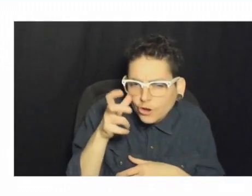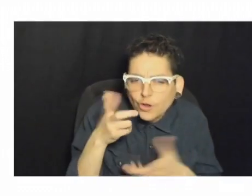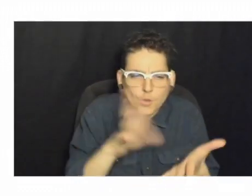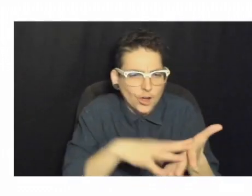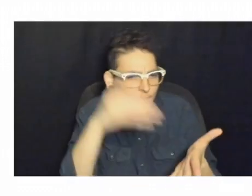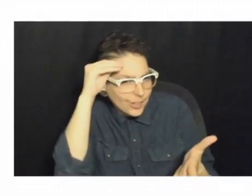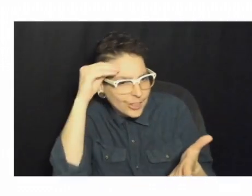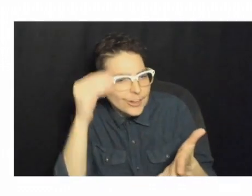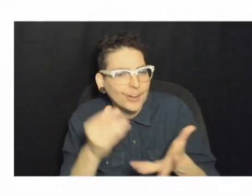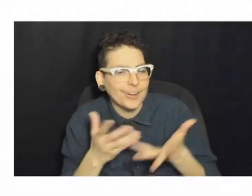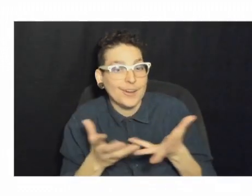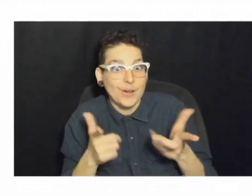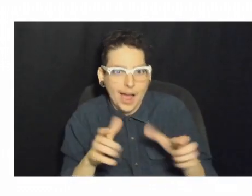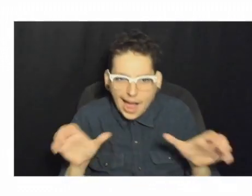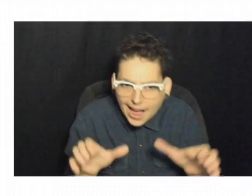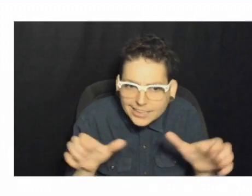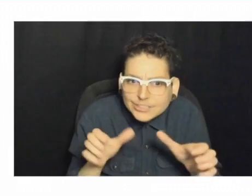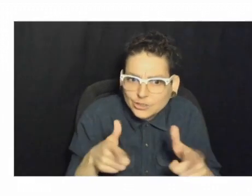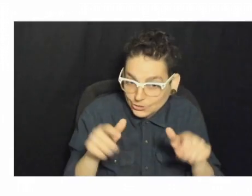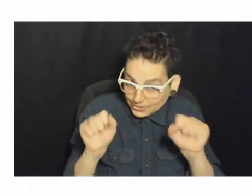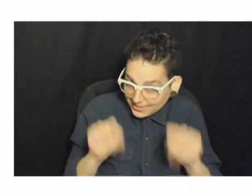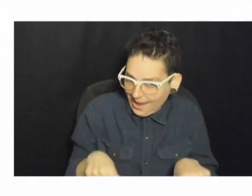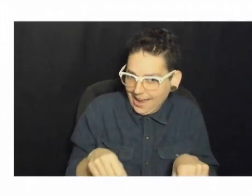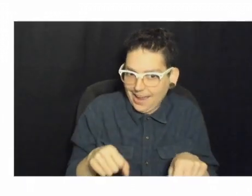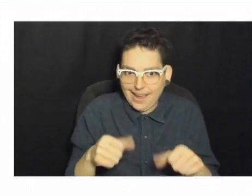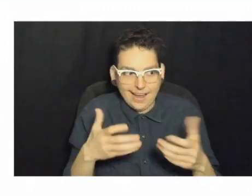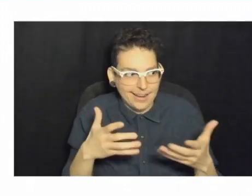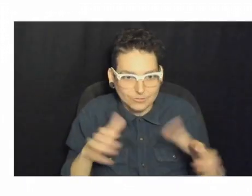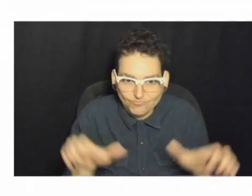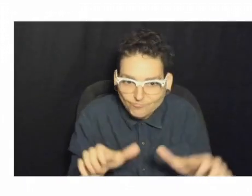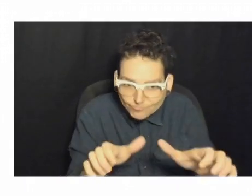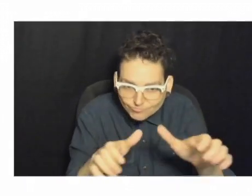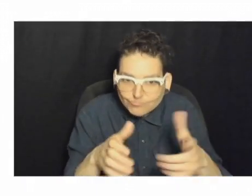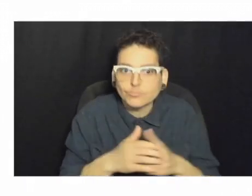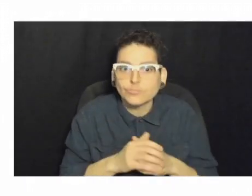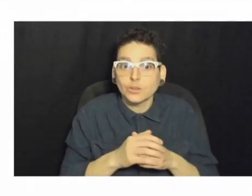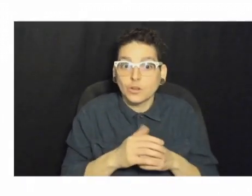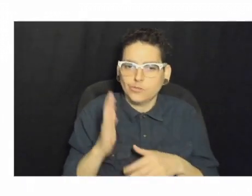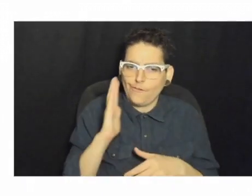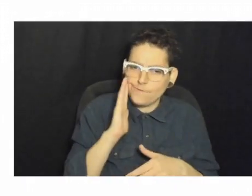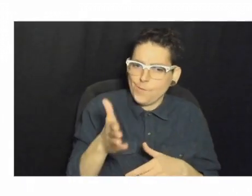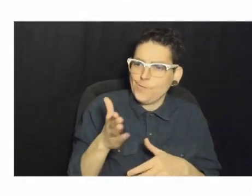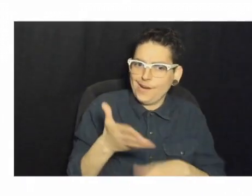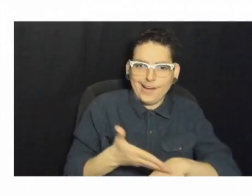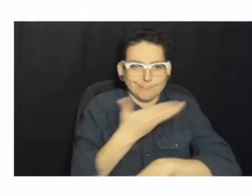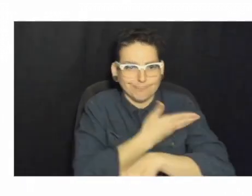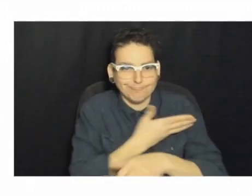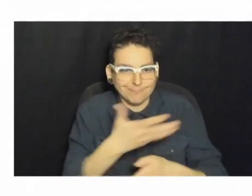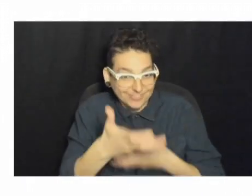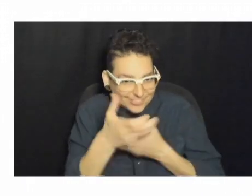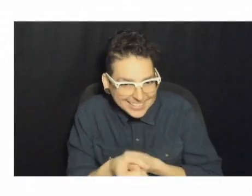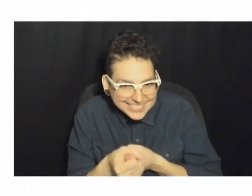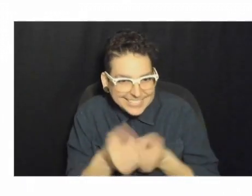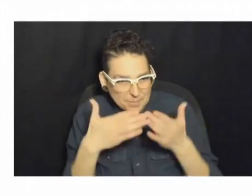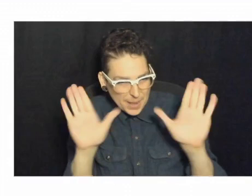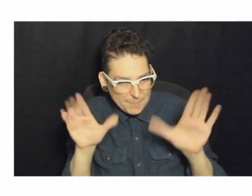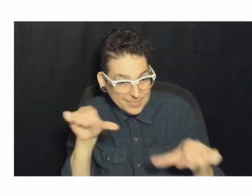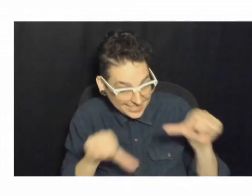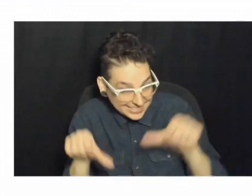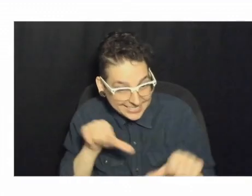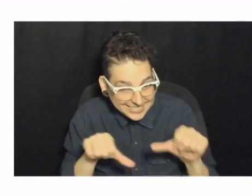public trust in FEPR science? We've got some things moving around on the screen, so hopefully we'll get those cleaned